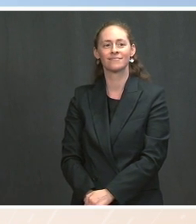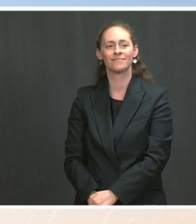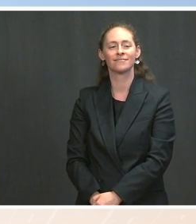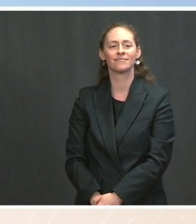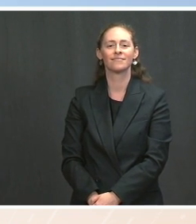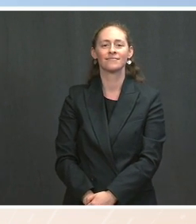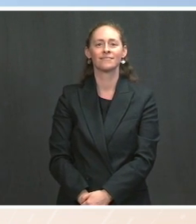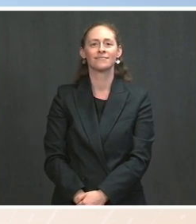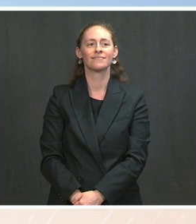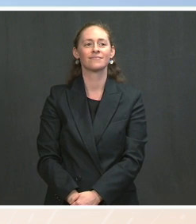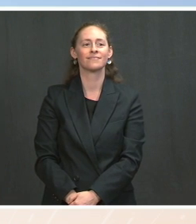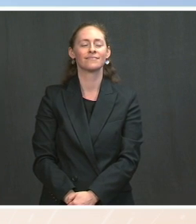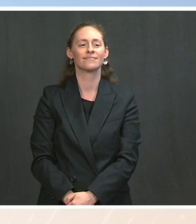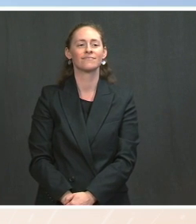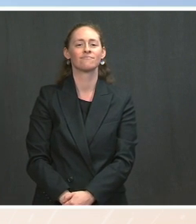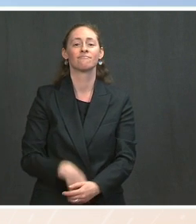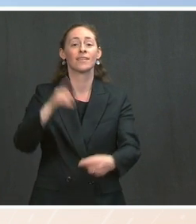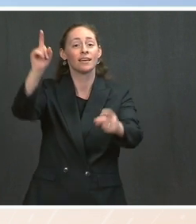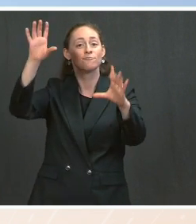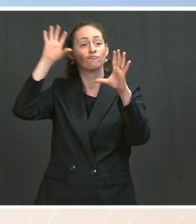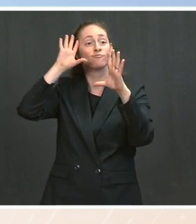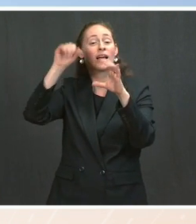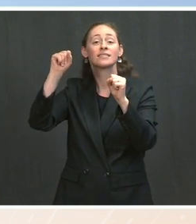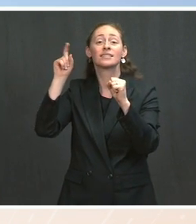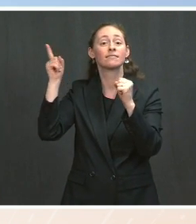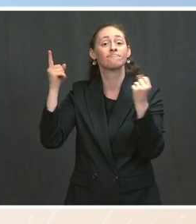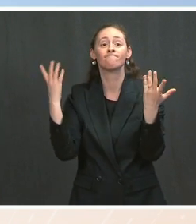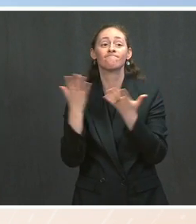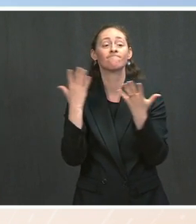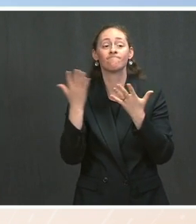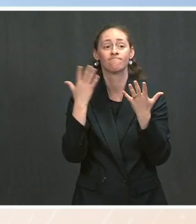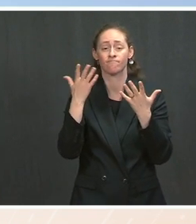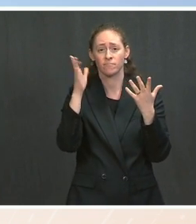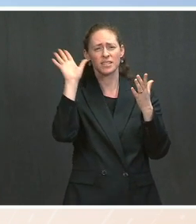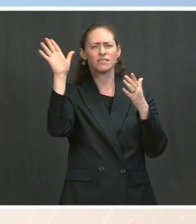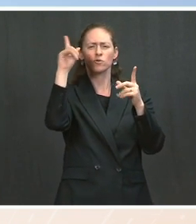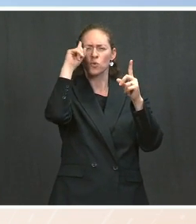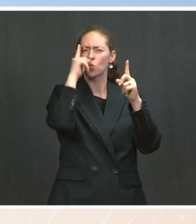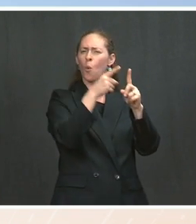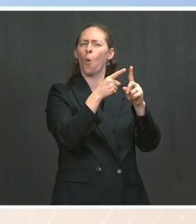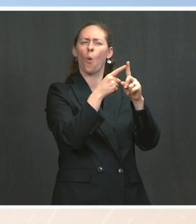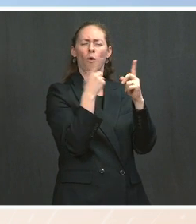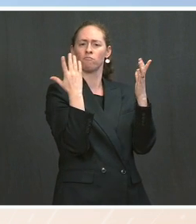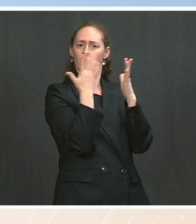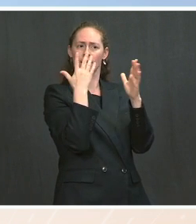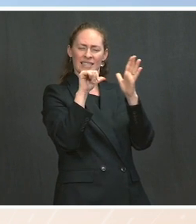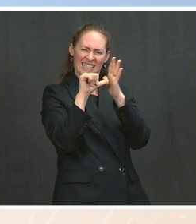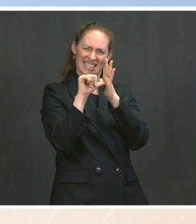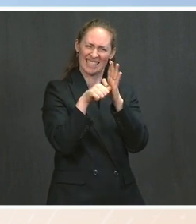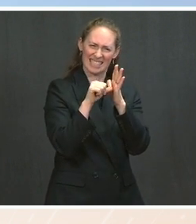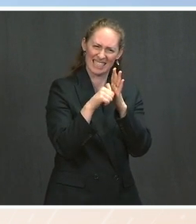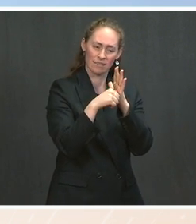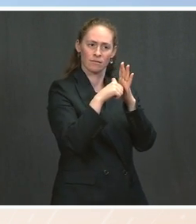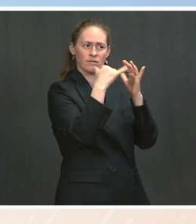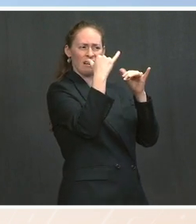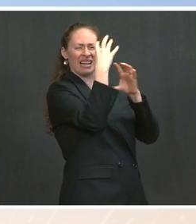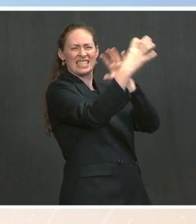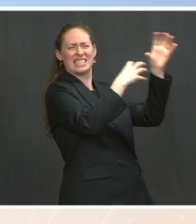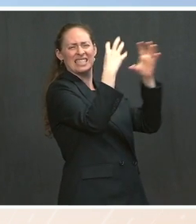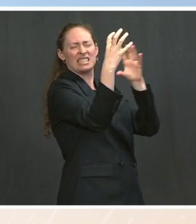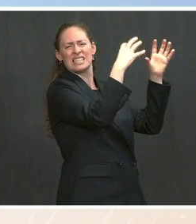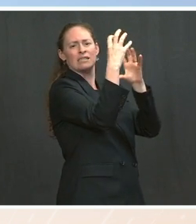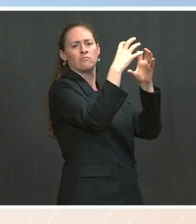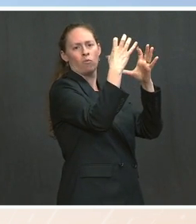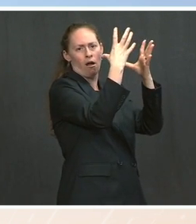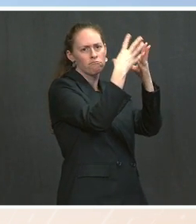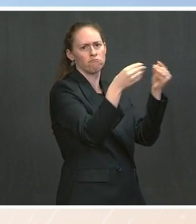the president's focus was on one objective, which was bringing an end to the conflict as quickly as possible. As you know,